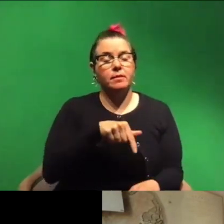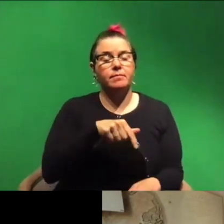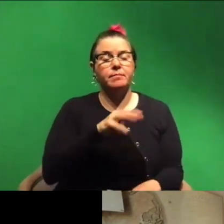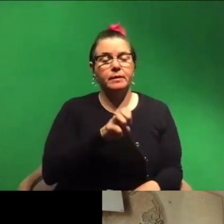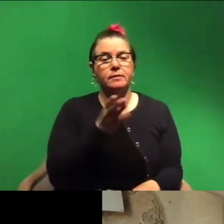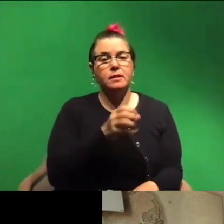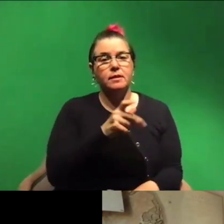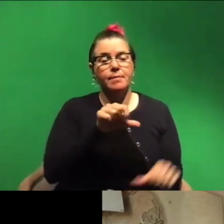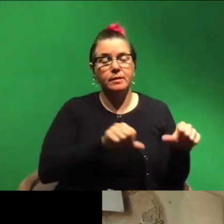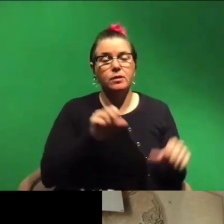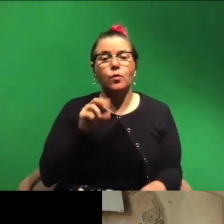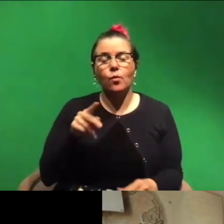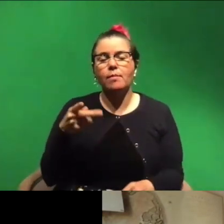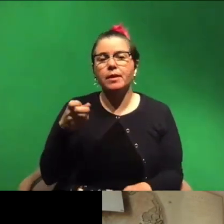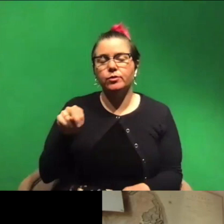paypal.me/SkypeAScientist or